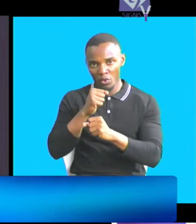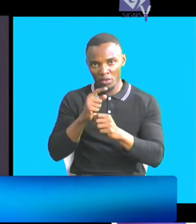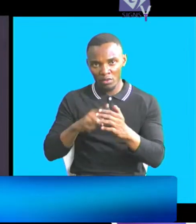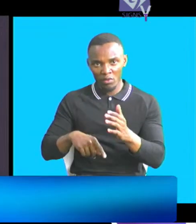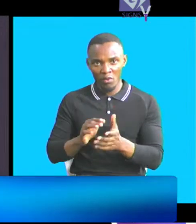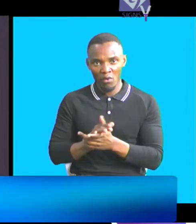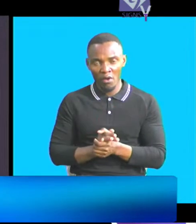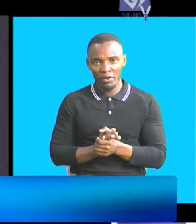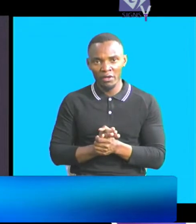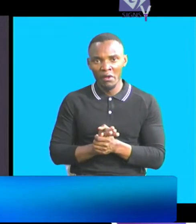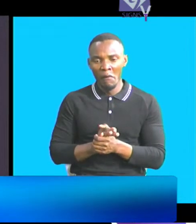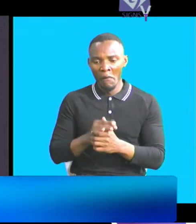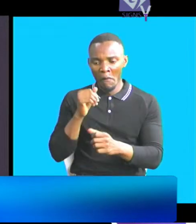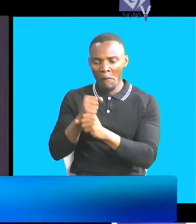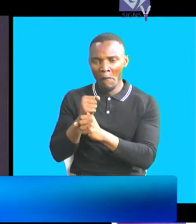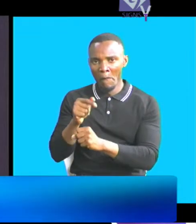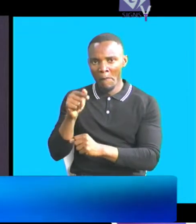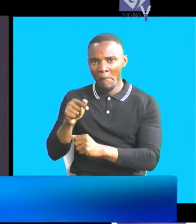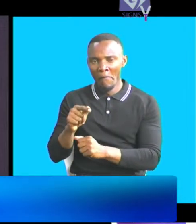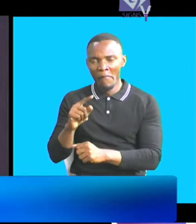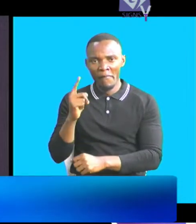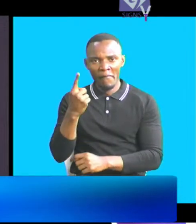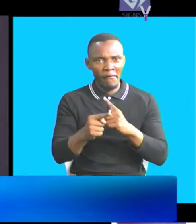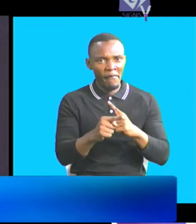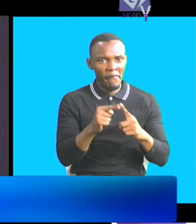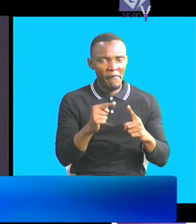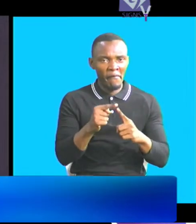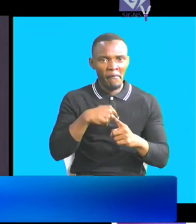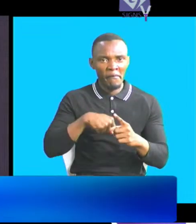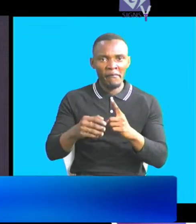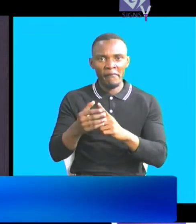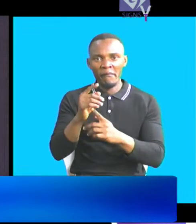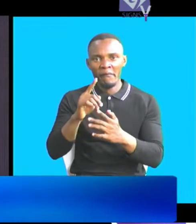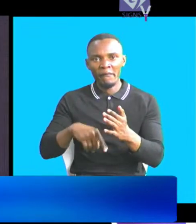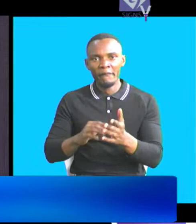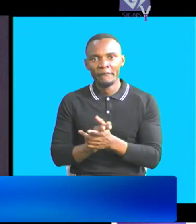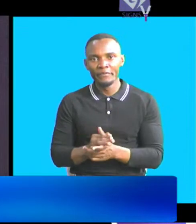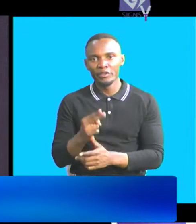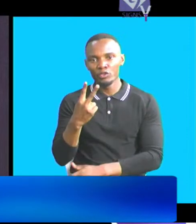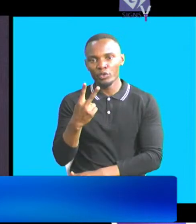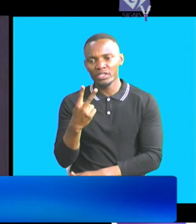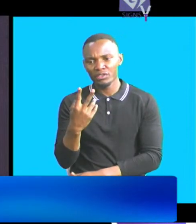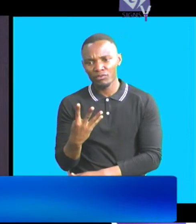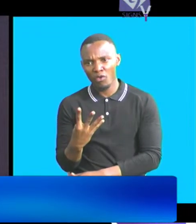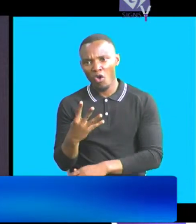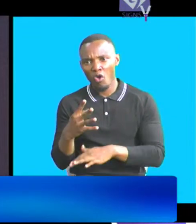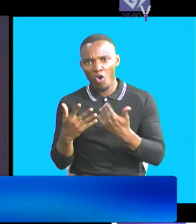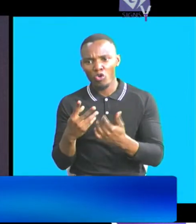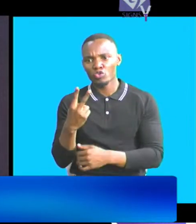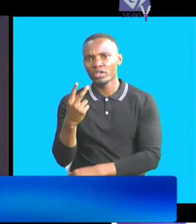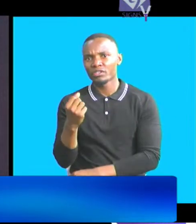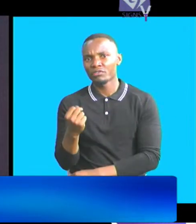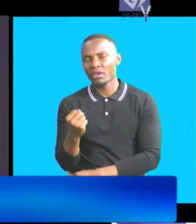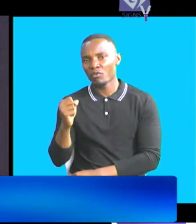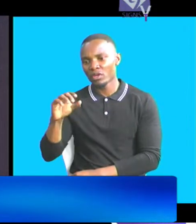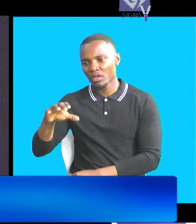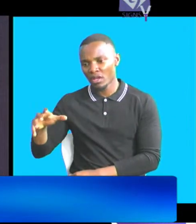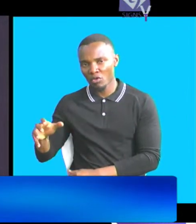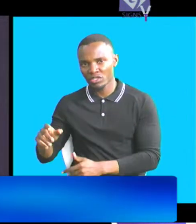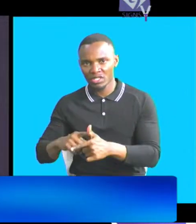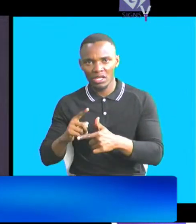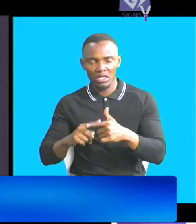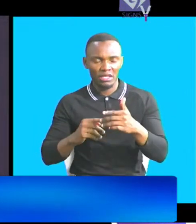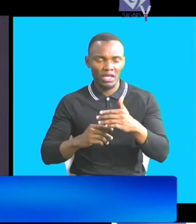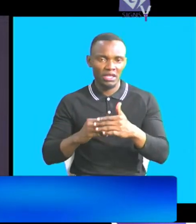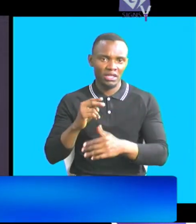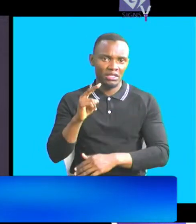2 phases. So mwaka ya kwanza tunachukua 25 counties. Na mwaka ya pili